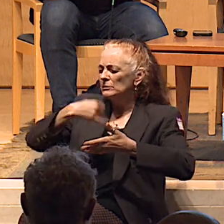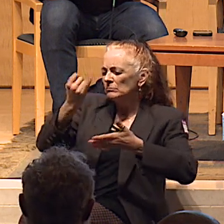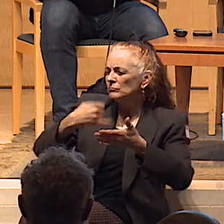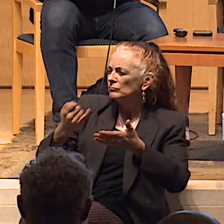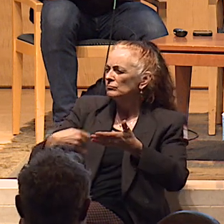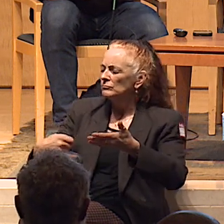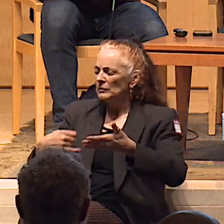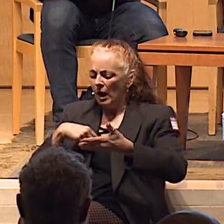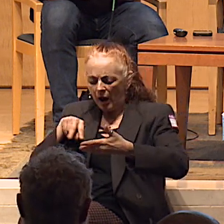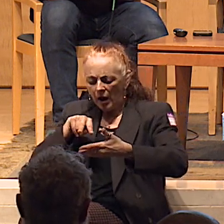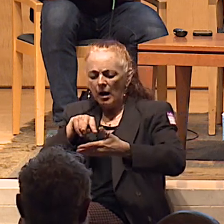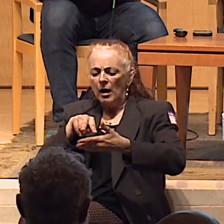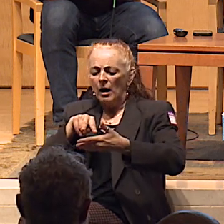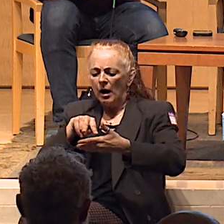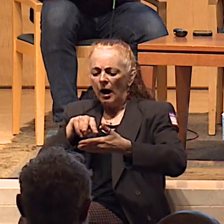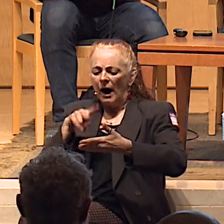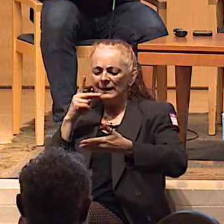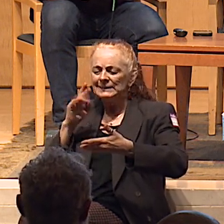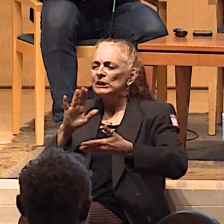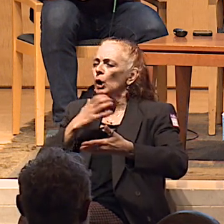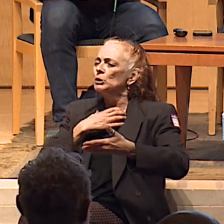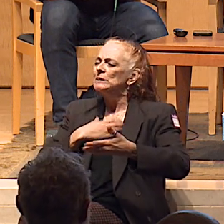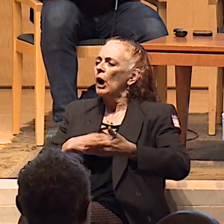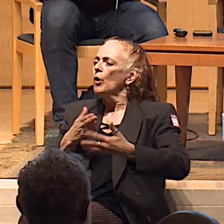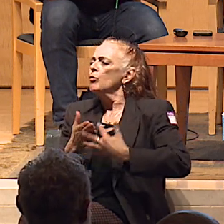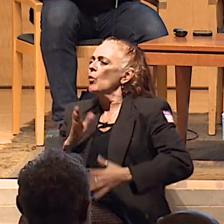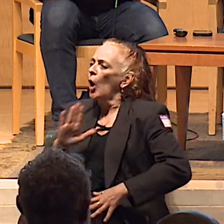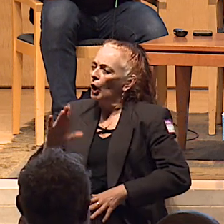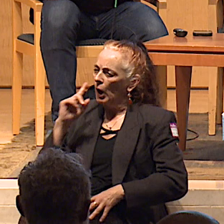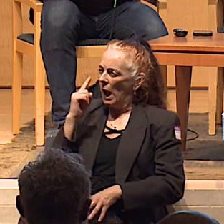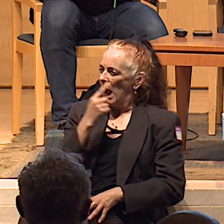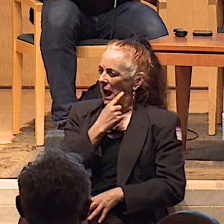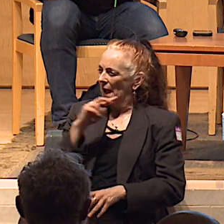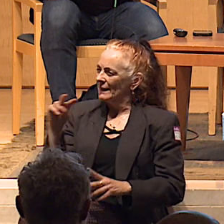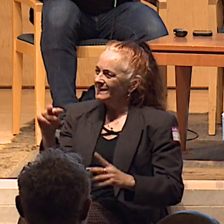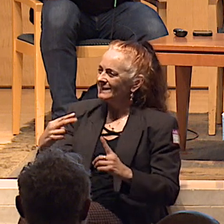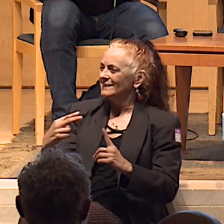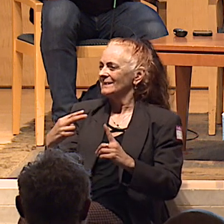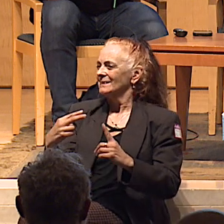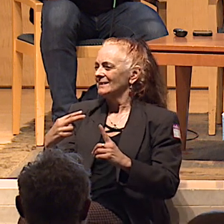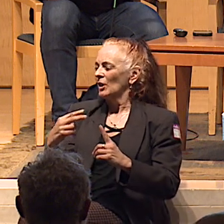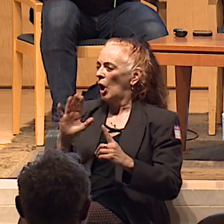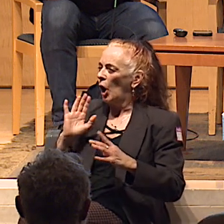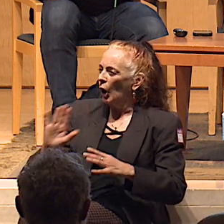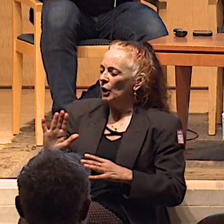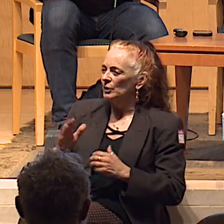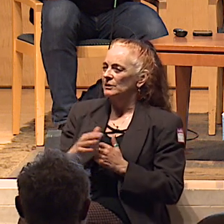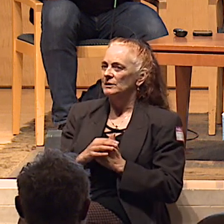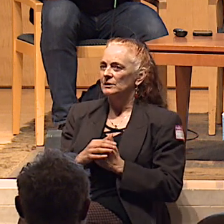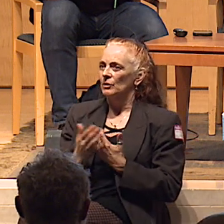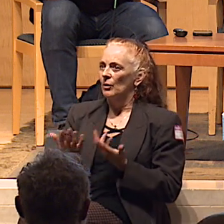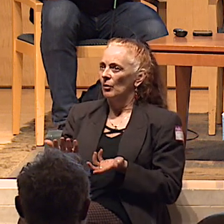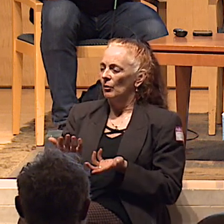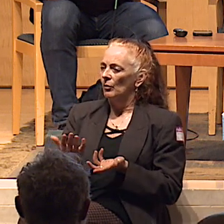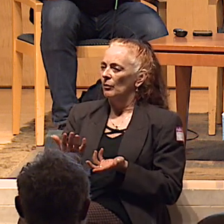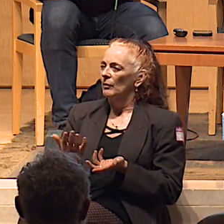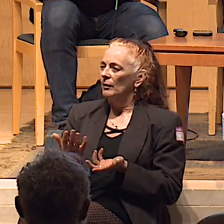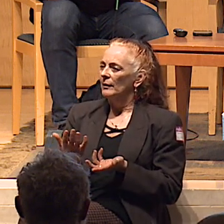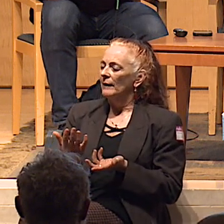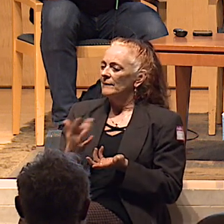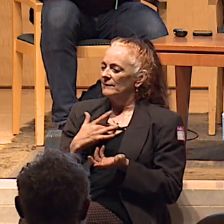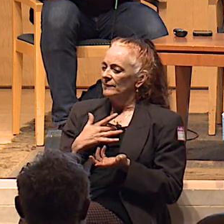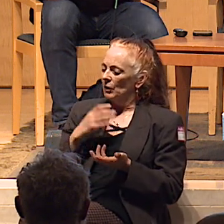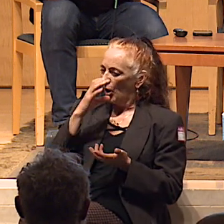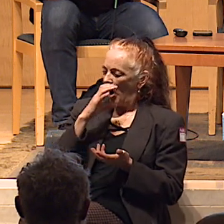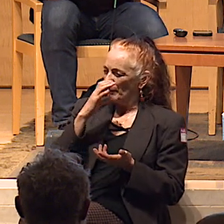I'm viewing her desire through her eyes. So I think the illustrative quality of comics has this other transcendent